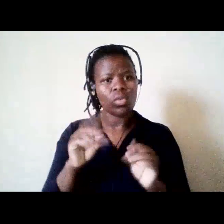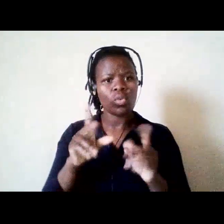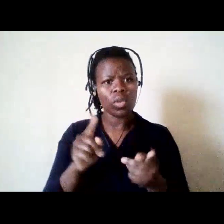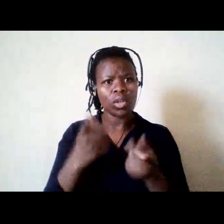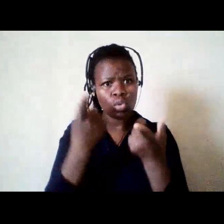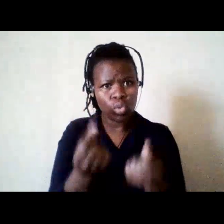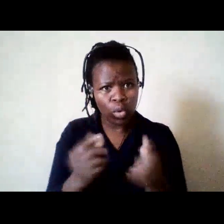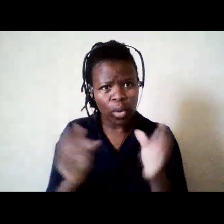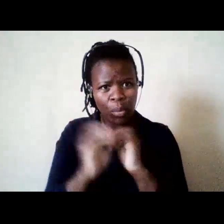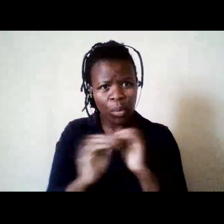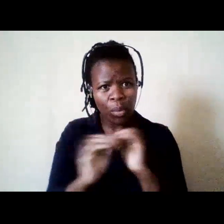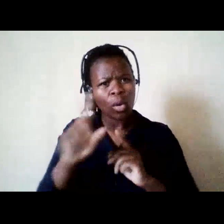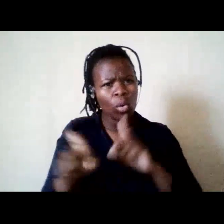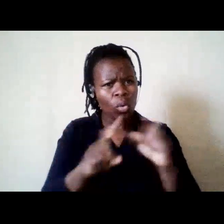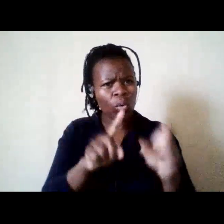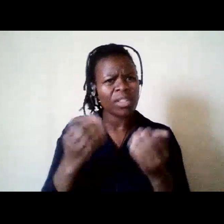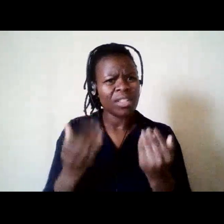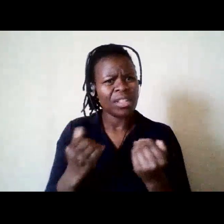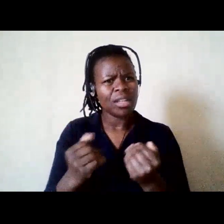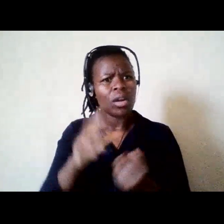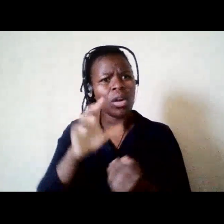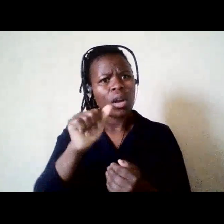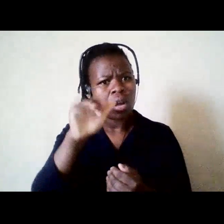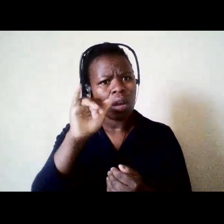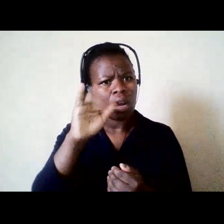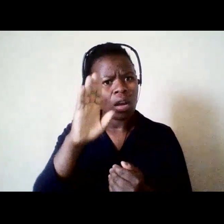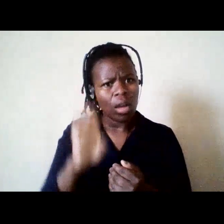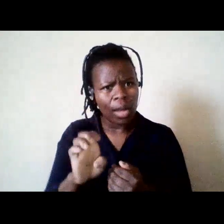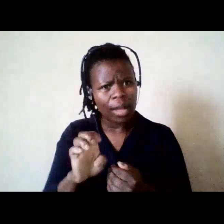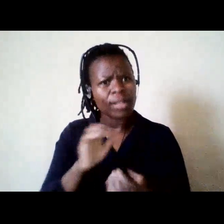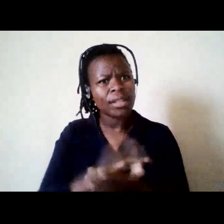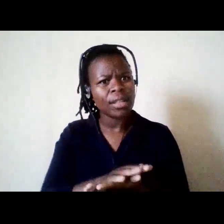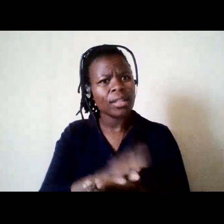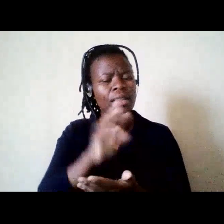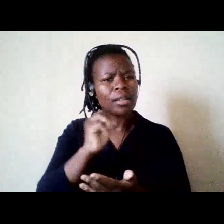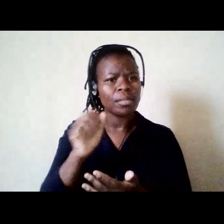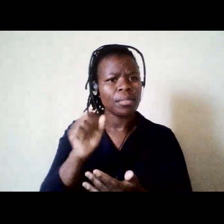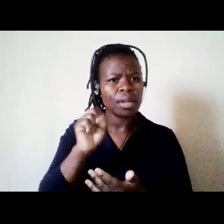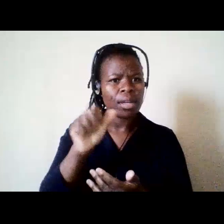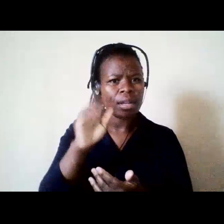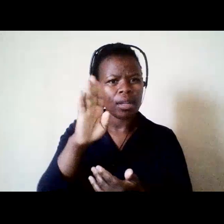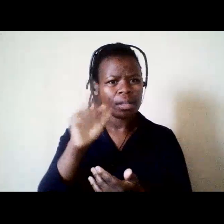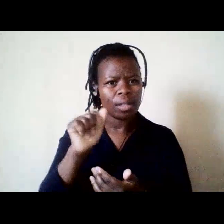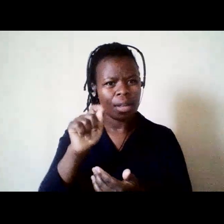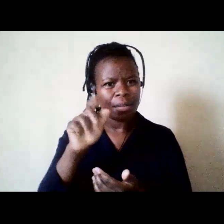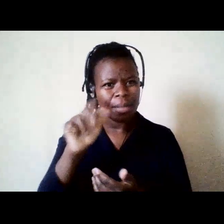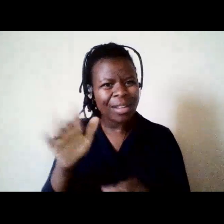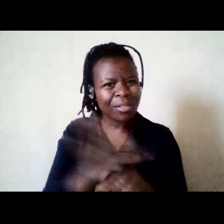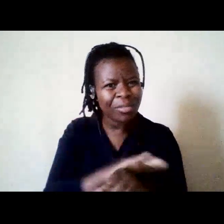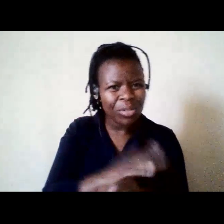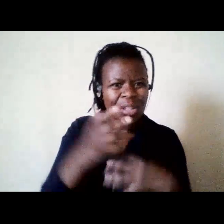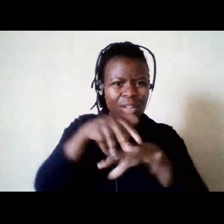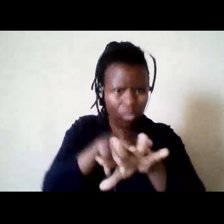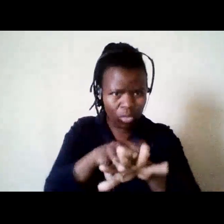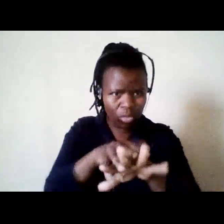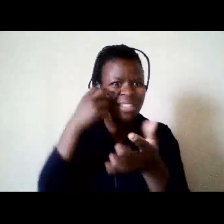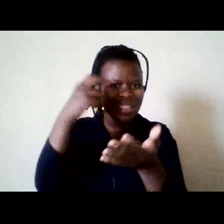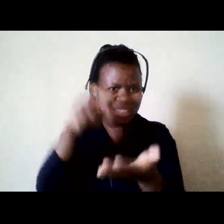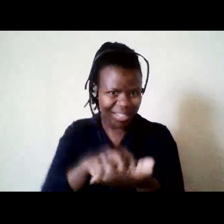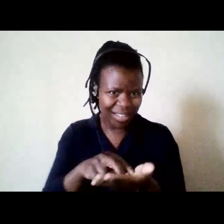Alice and Masaba asked, because you're not doing the full inclusion, that you're not, no. You have to celebrate the wins, and we keep